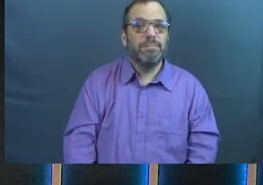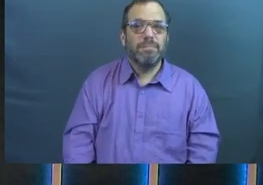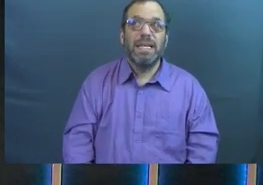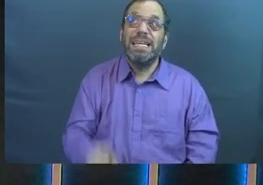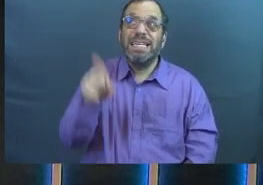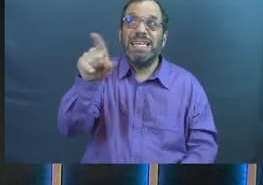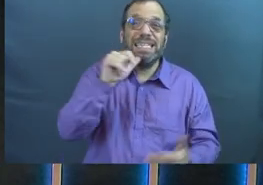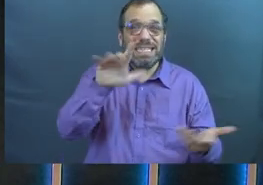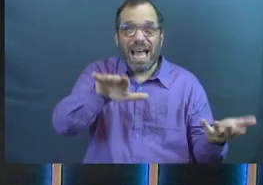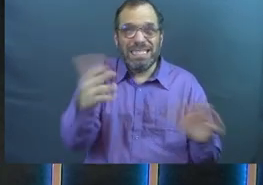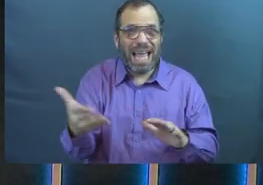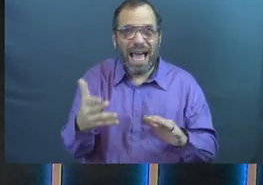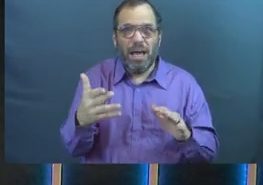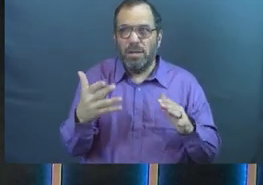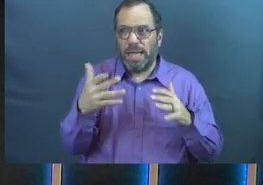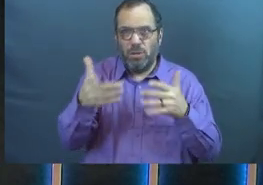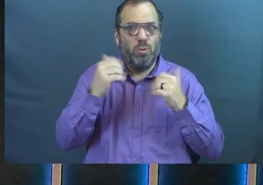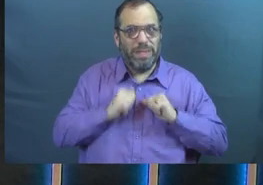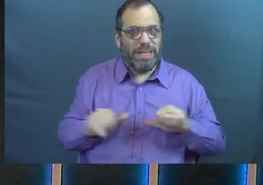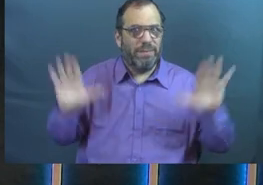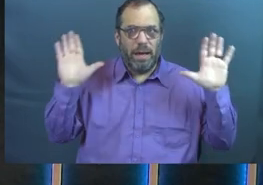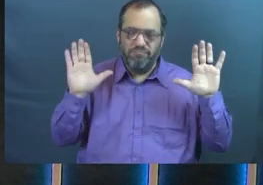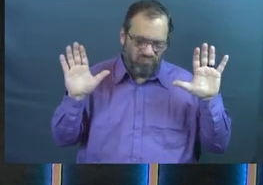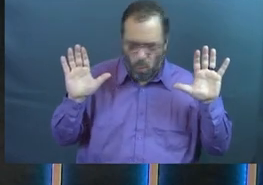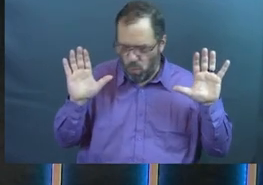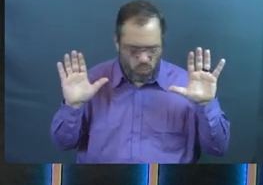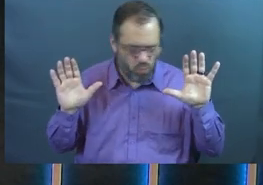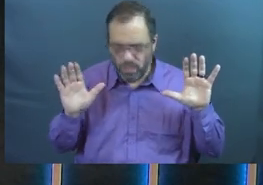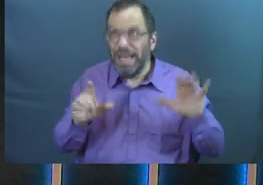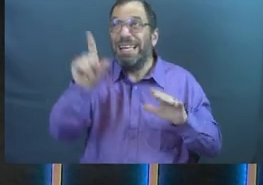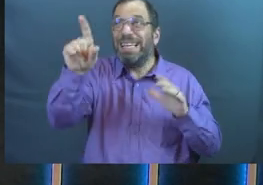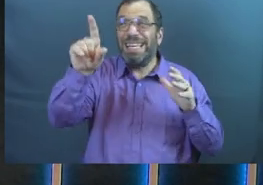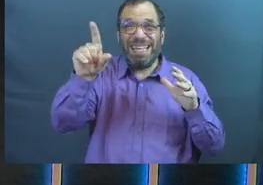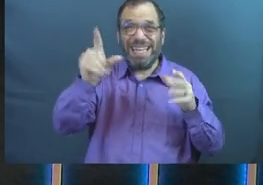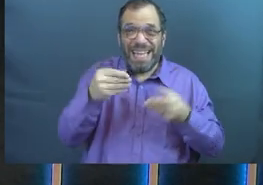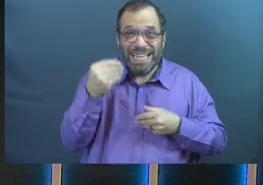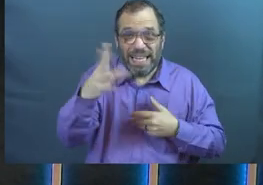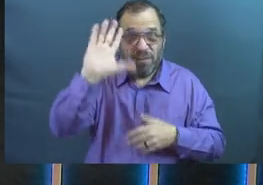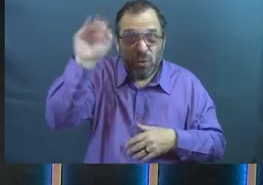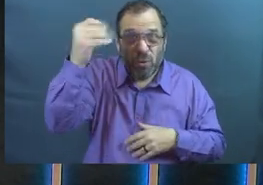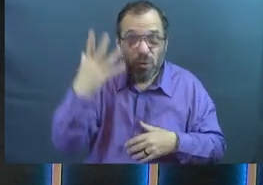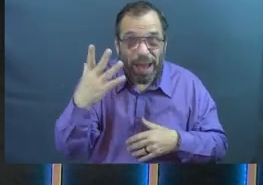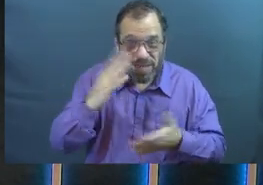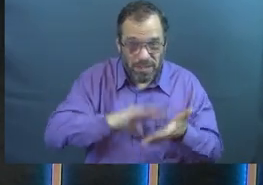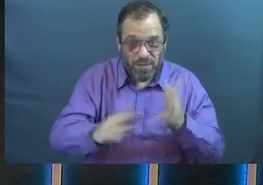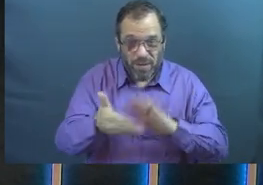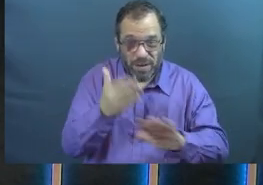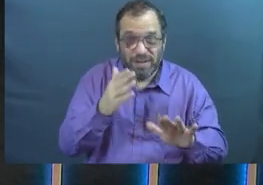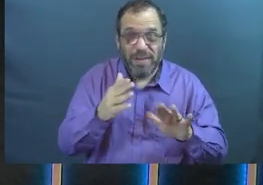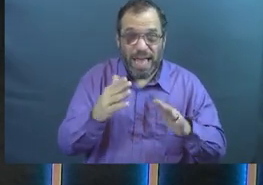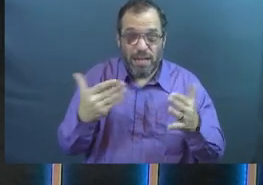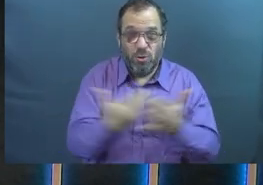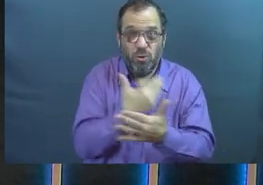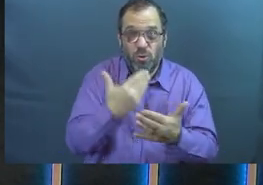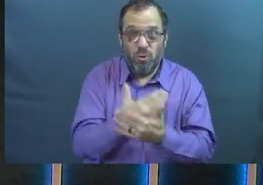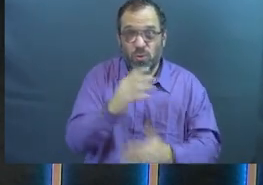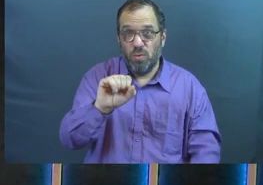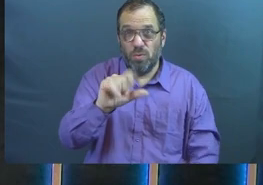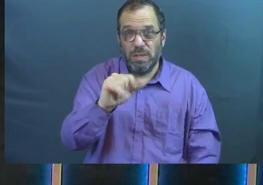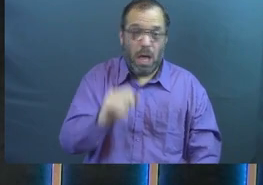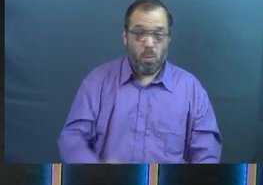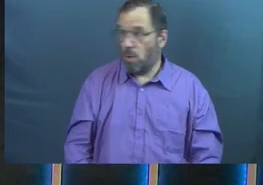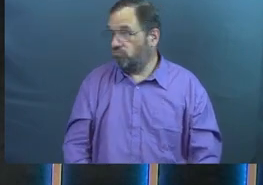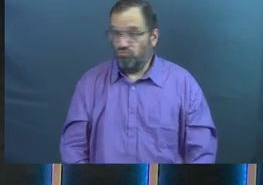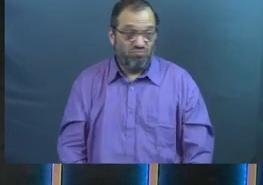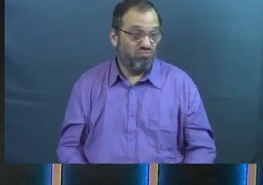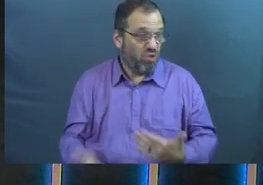He did not die so that you would give up. He did not give you grace and forgiveness and a clean slate so that you would say,